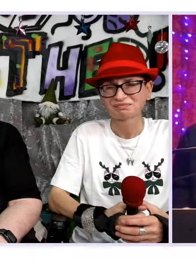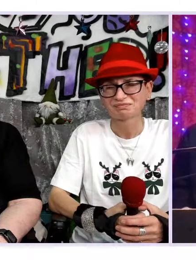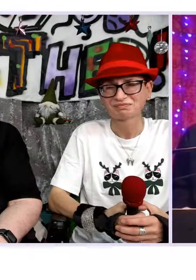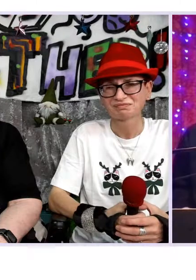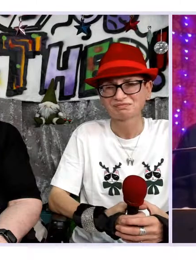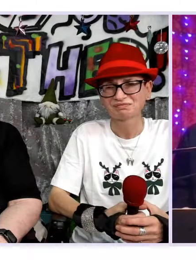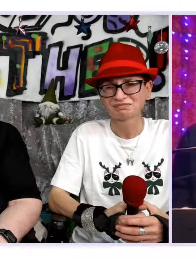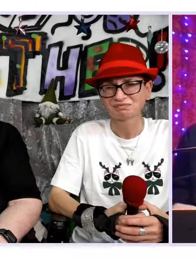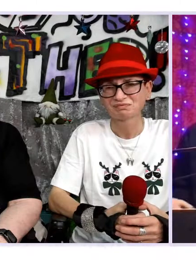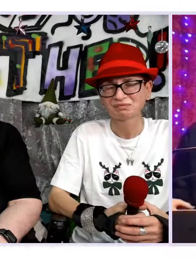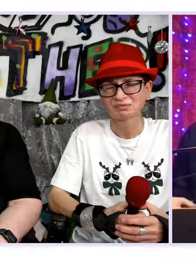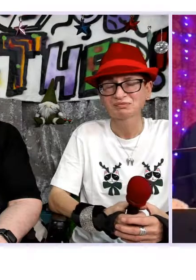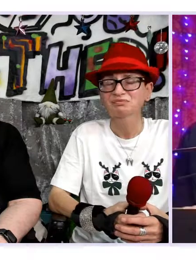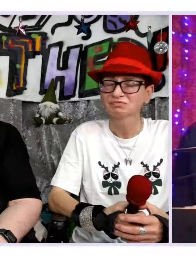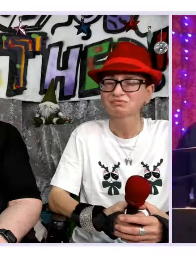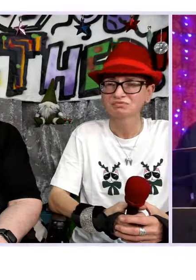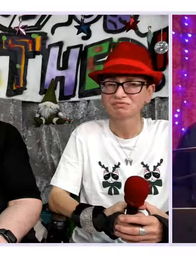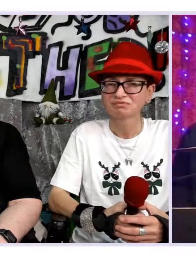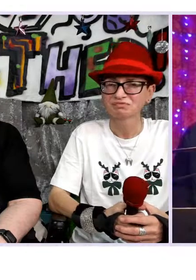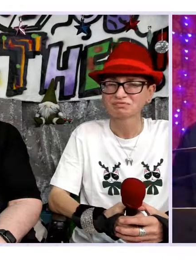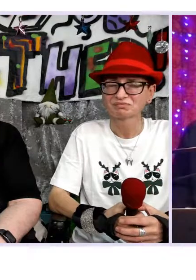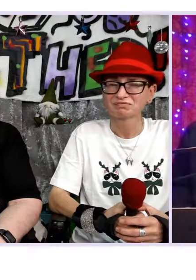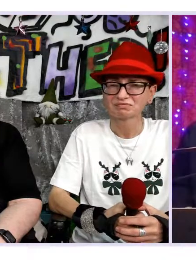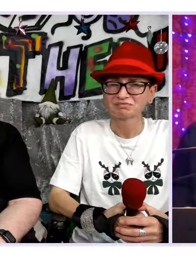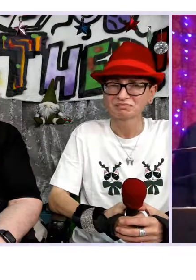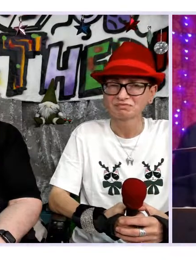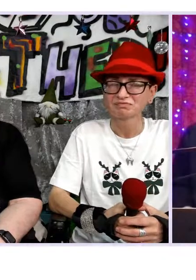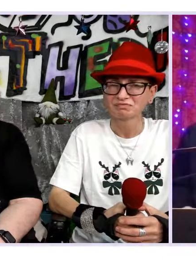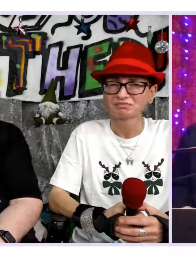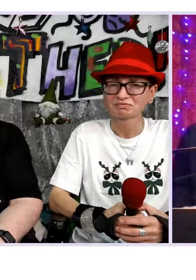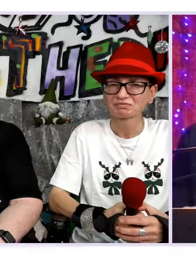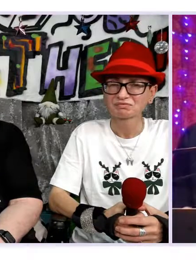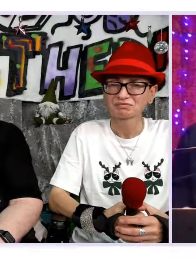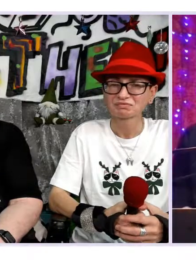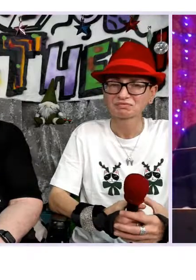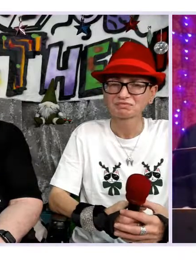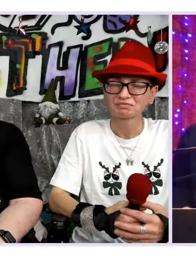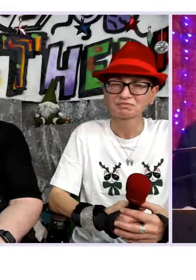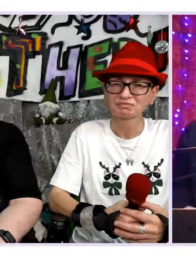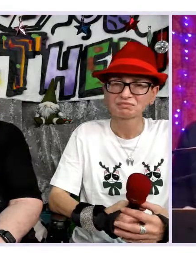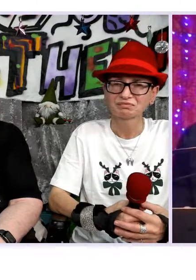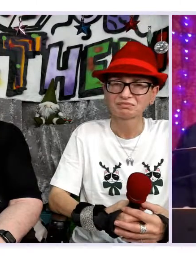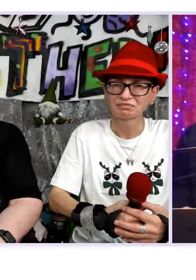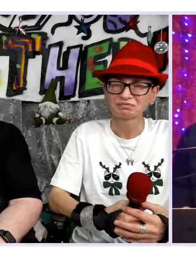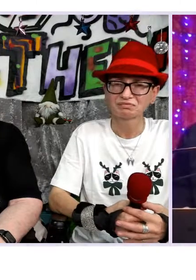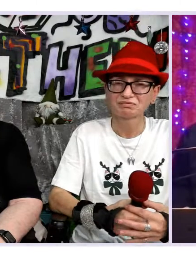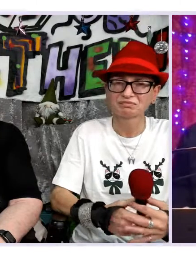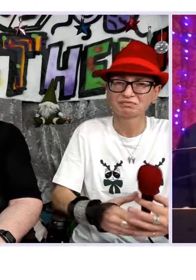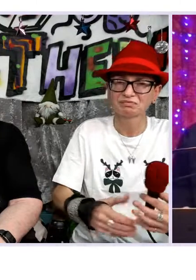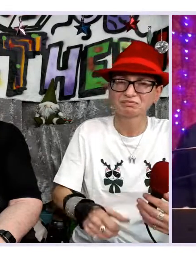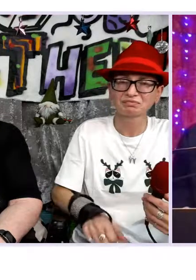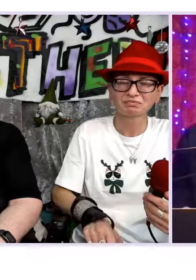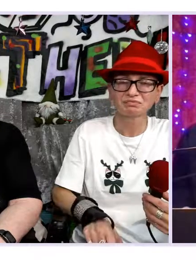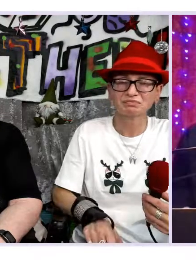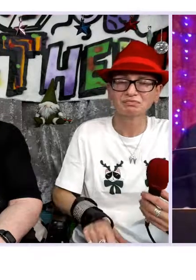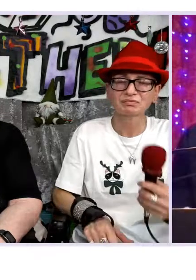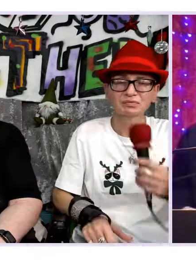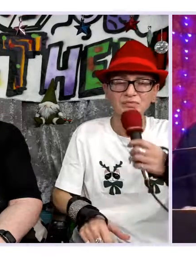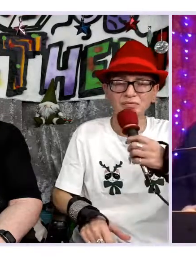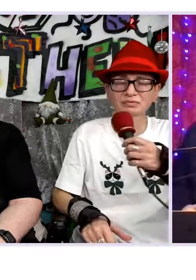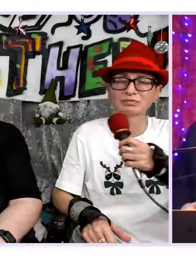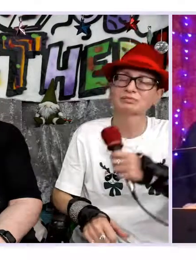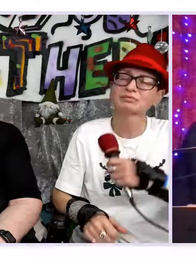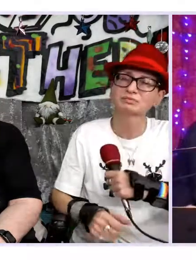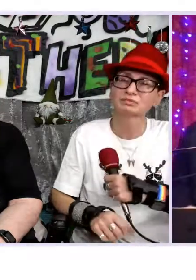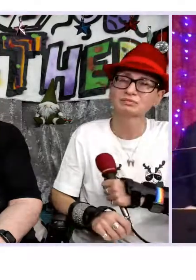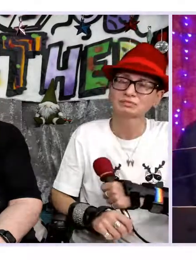athletes that are in a same-sex relationship, and just all the positives that brings to them. And I just thought it was really cool. And